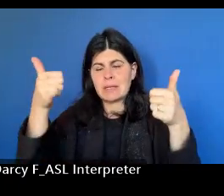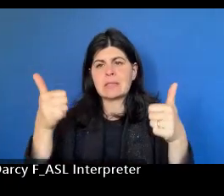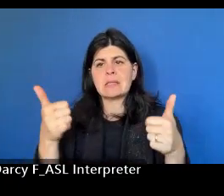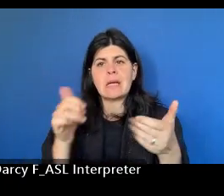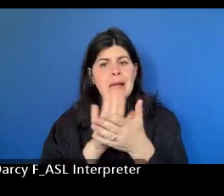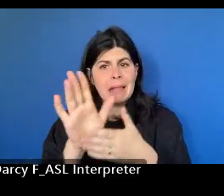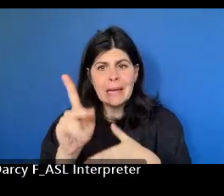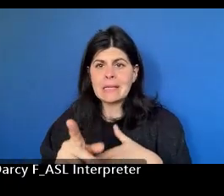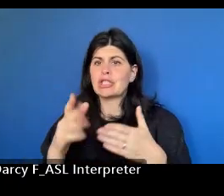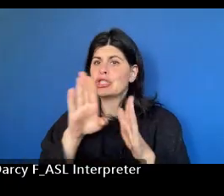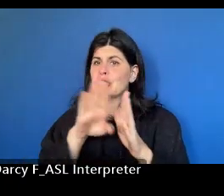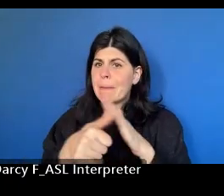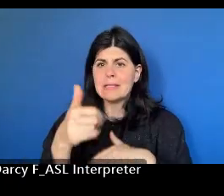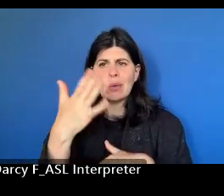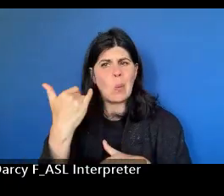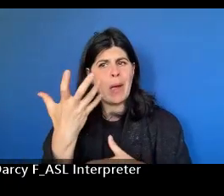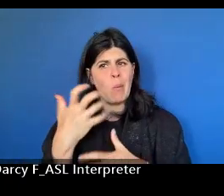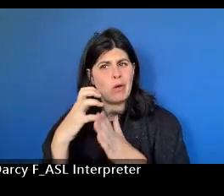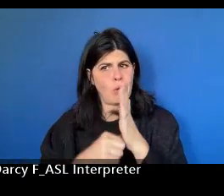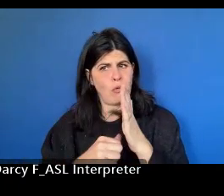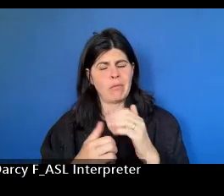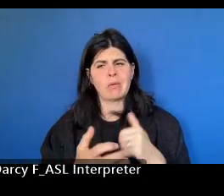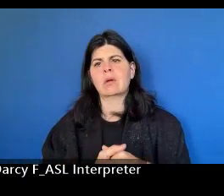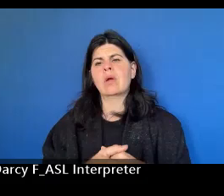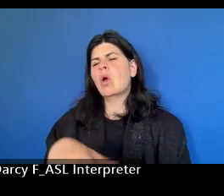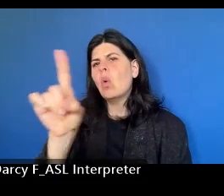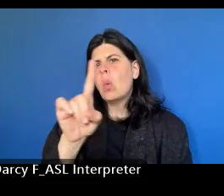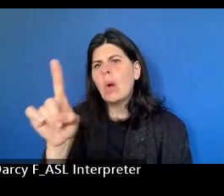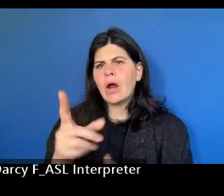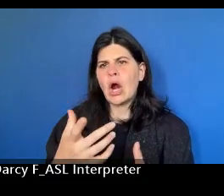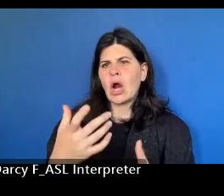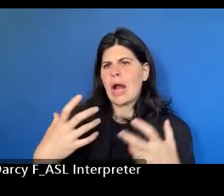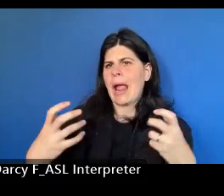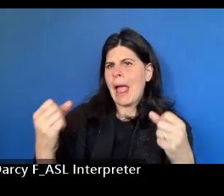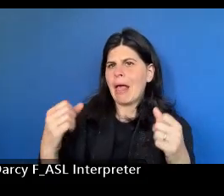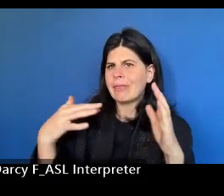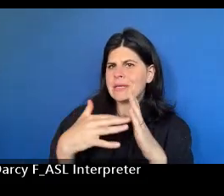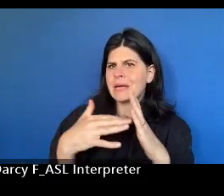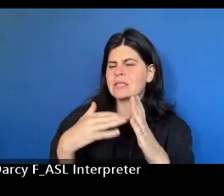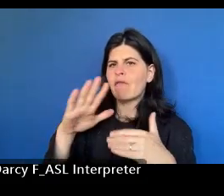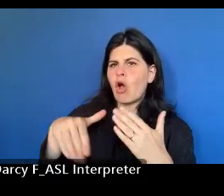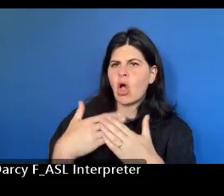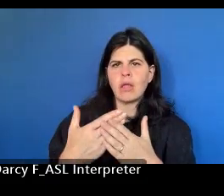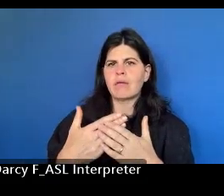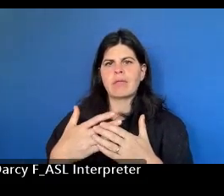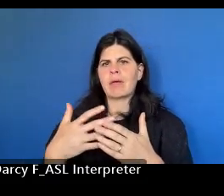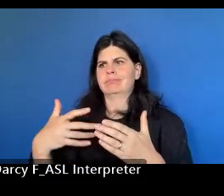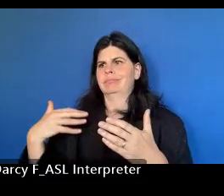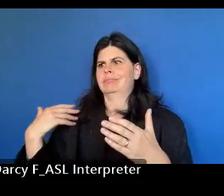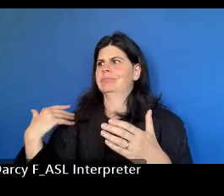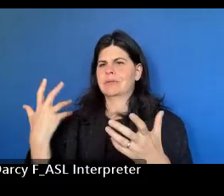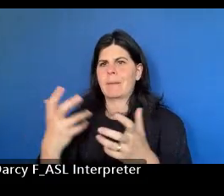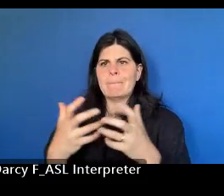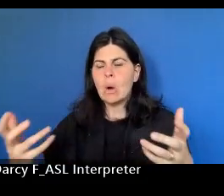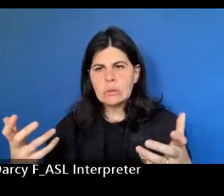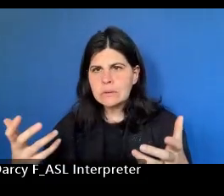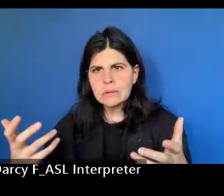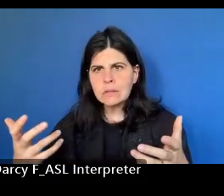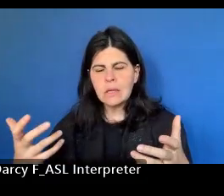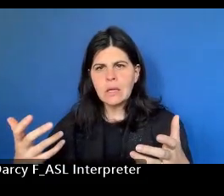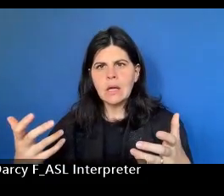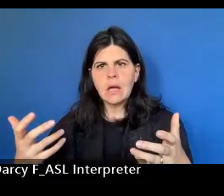cheapest. Why would they want to remove this? Where are the health studies on all the unprecedented amount of electricity set to